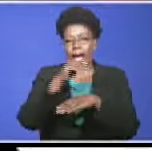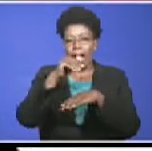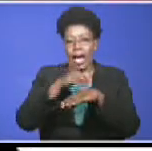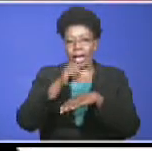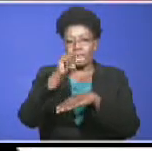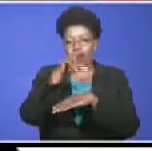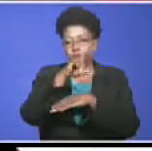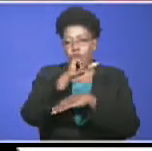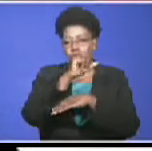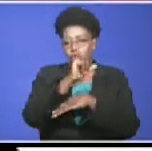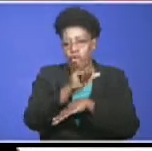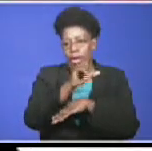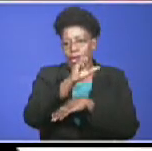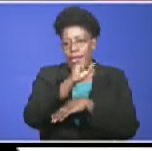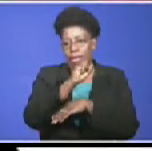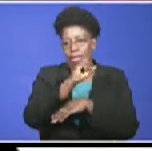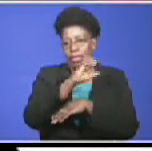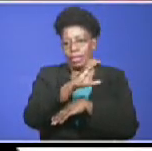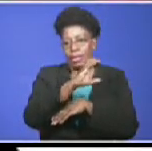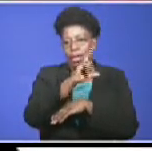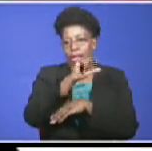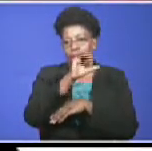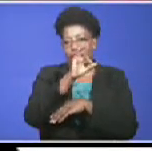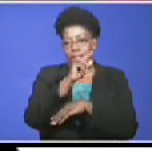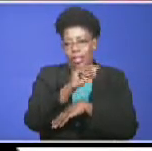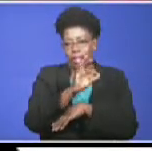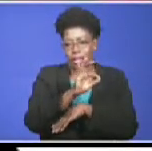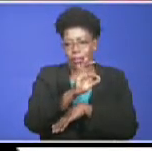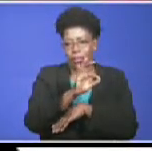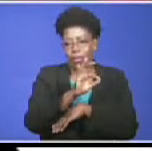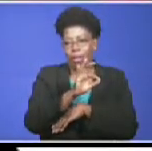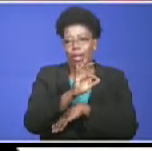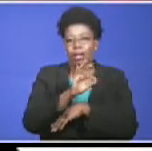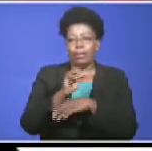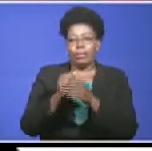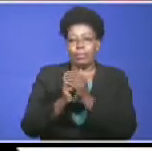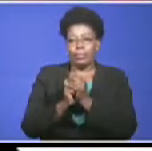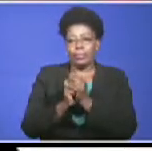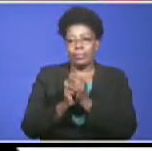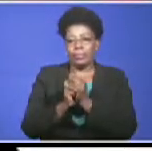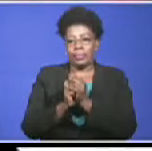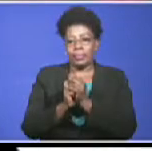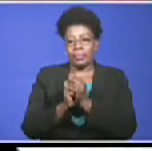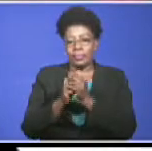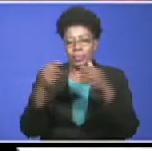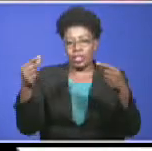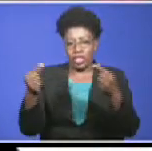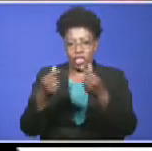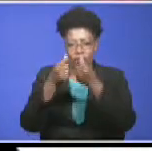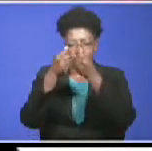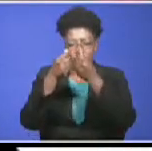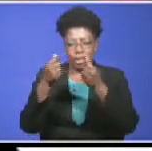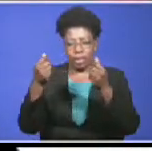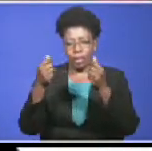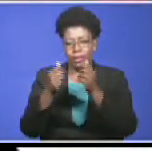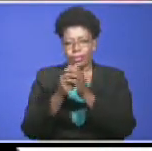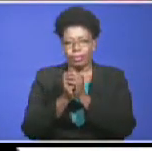Greycliff, I'm Tanya Smith Cartwright for ZNS Network News. Ching ching. Ching ching.